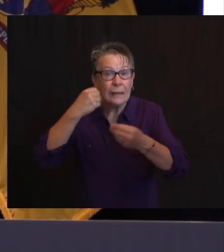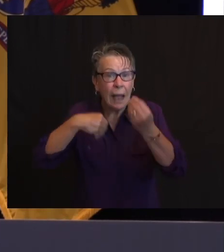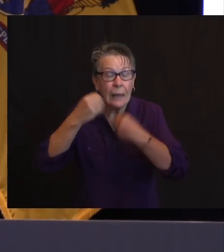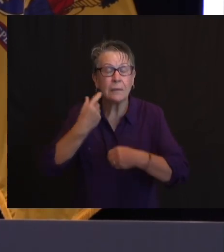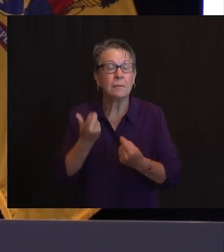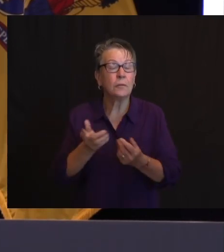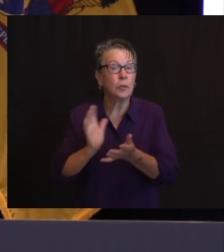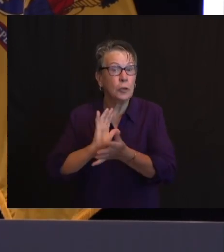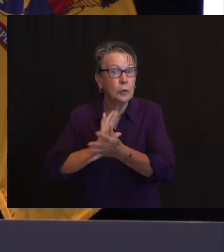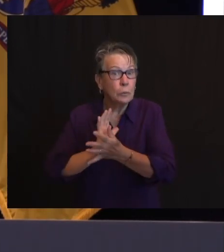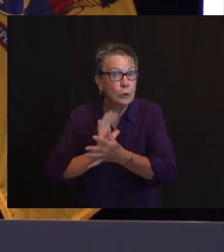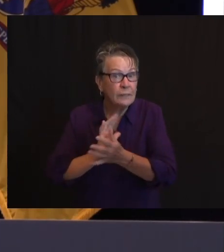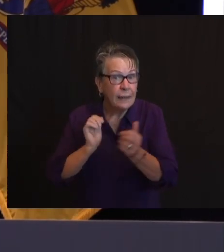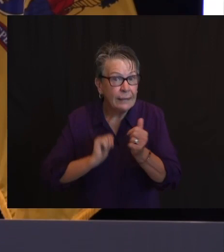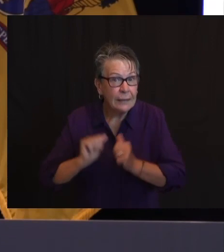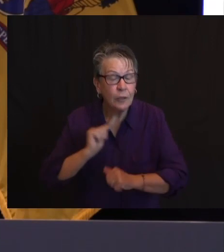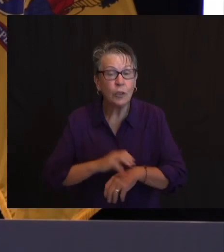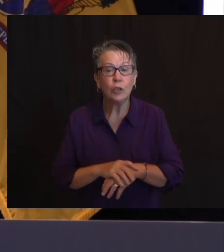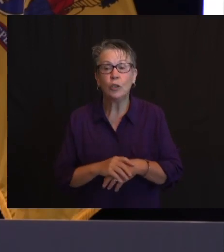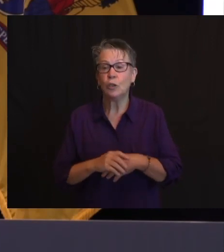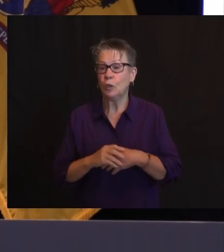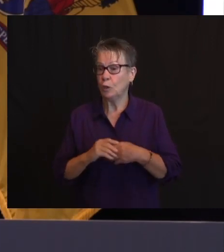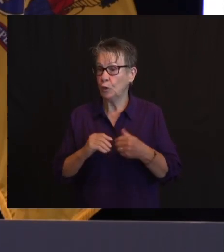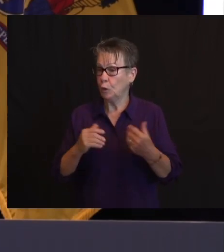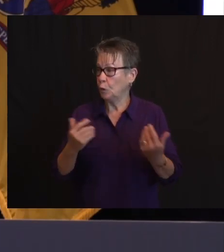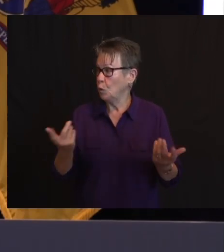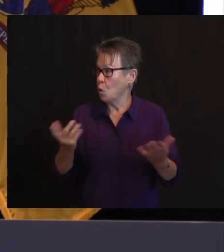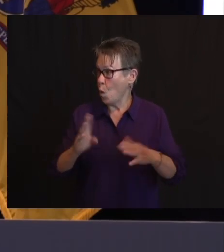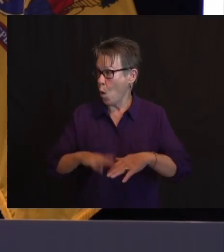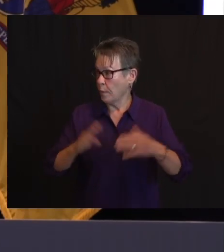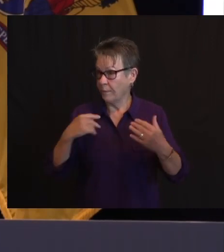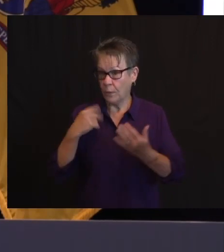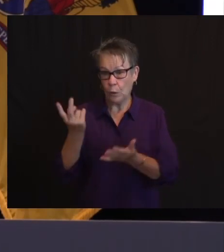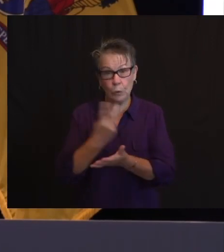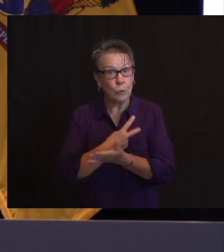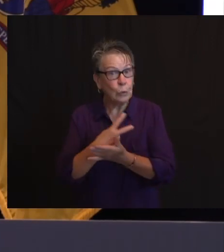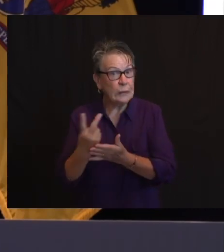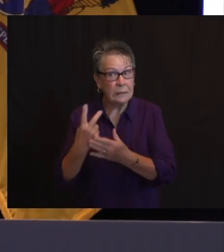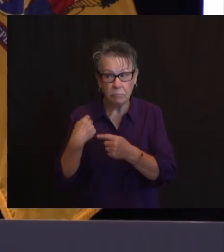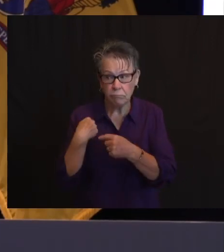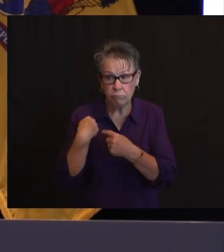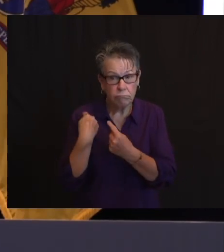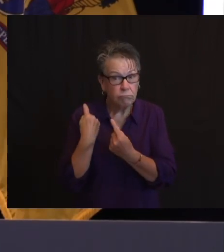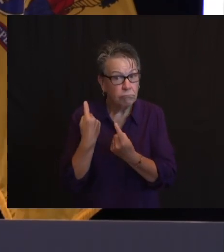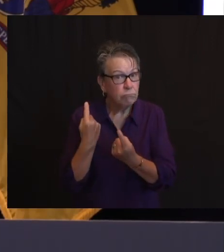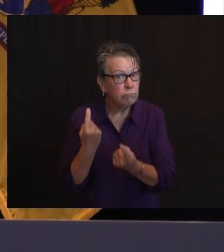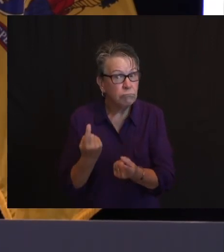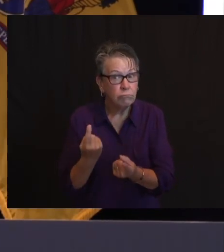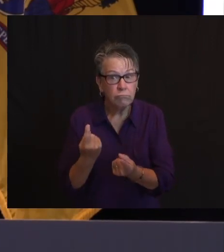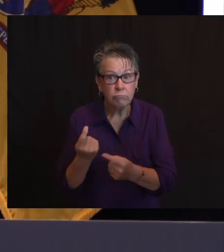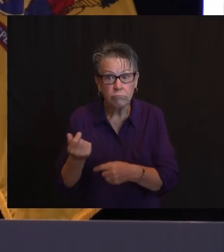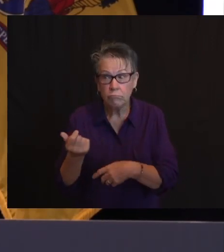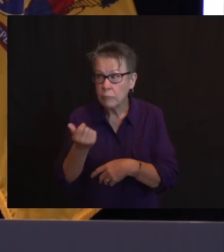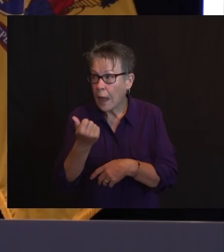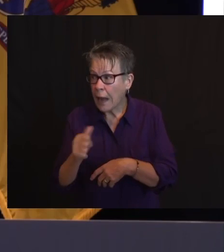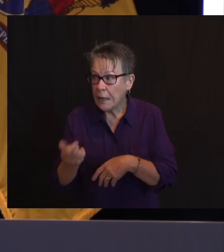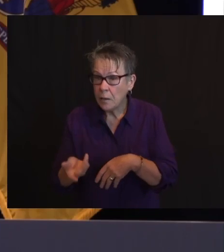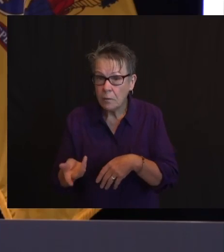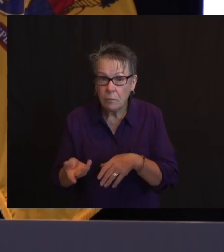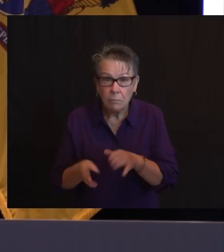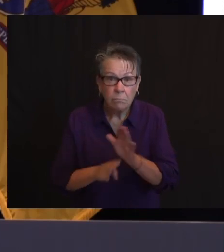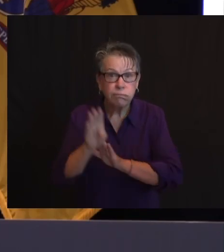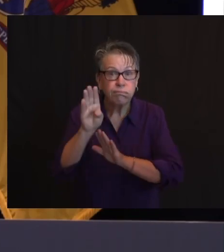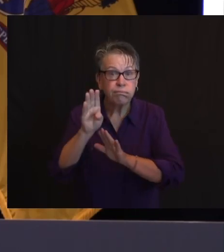increases in new cases and transmission and positivity coming from that? I mean, you had said that the owners are doing a pretty good job